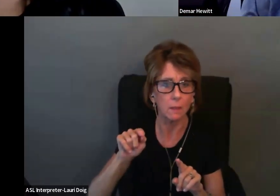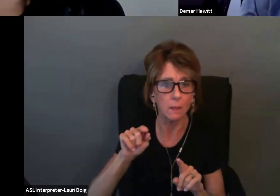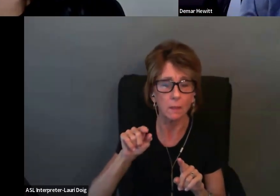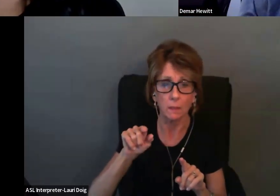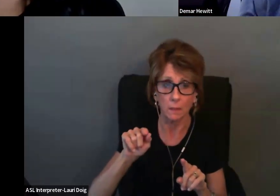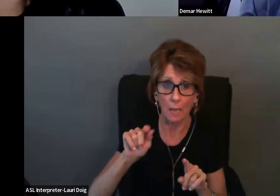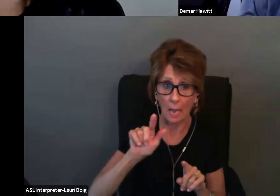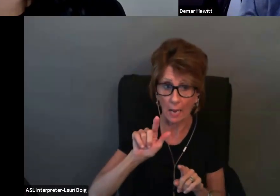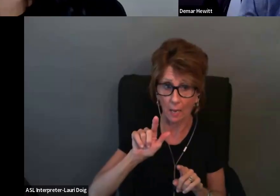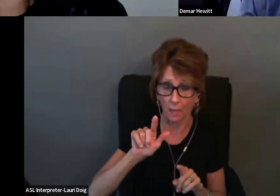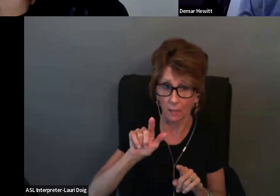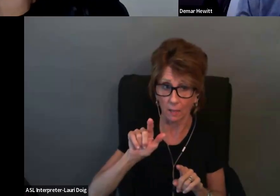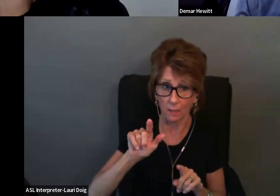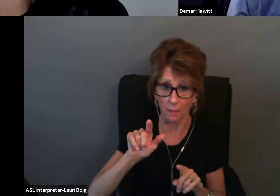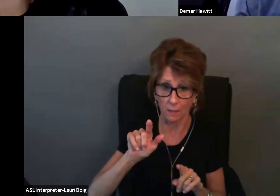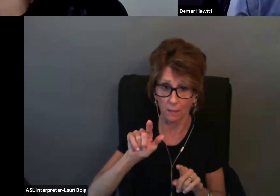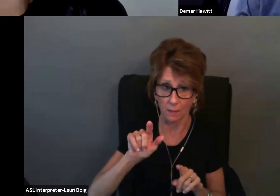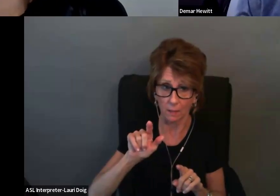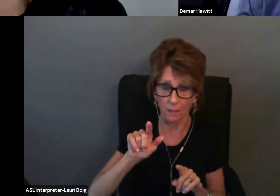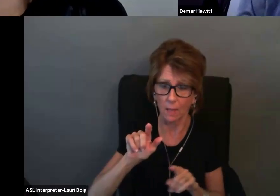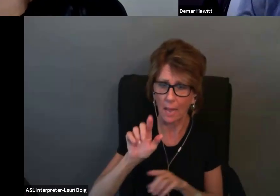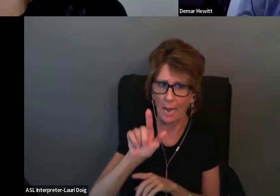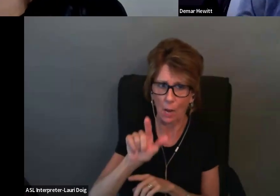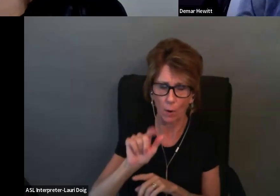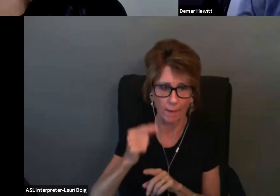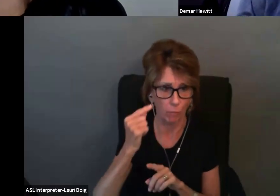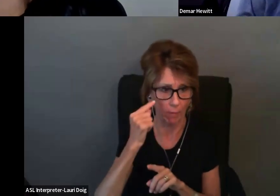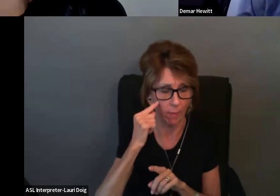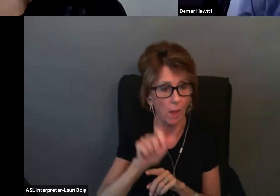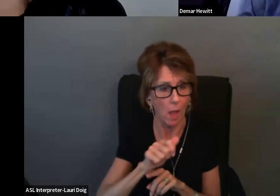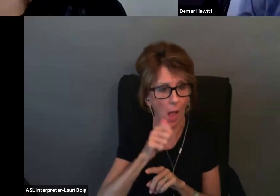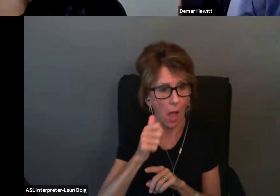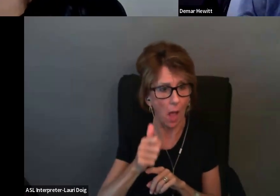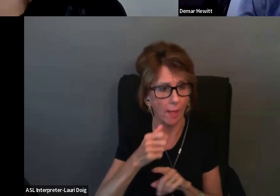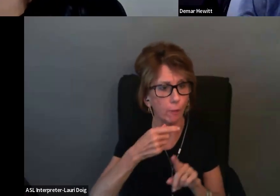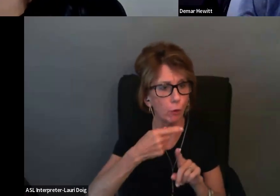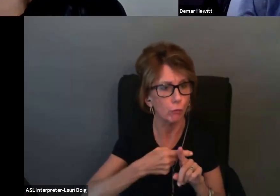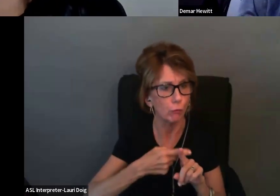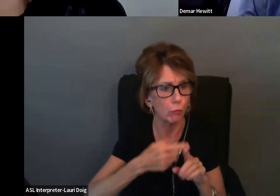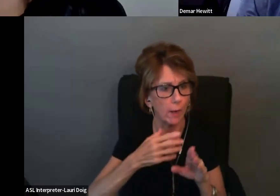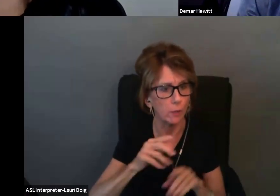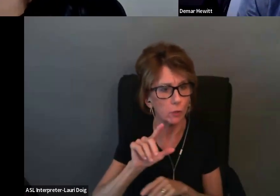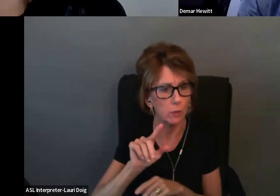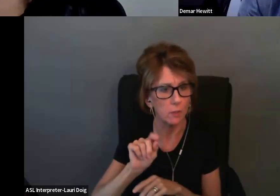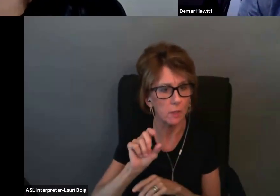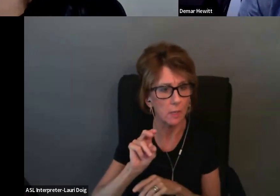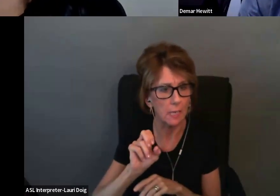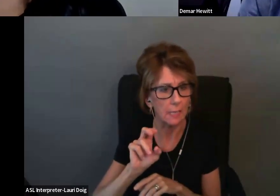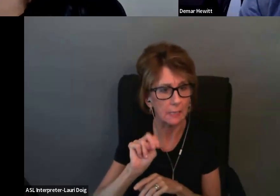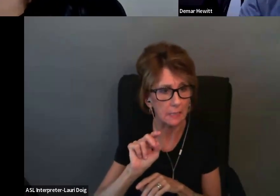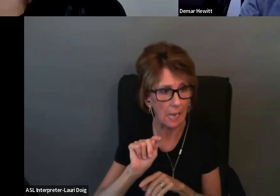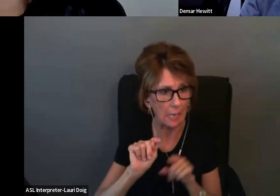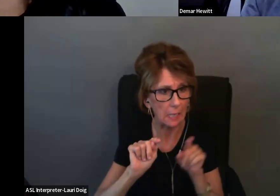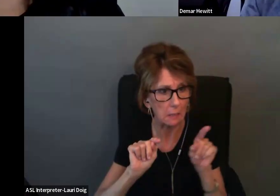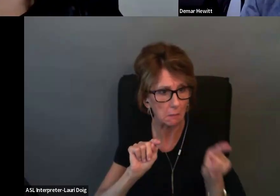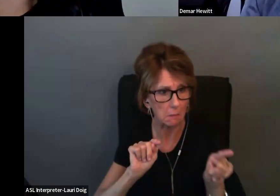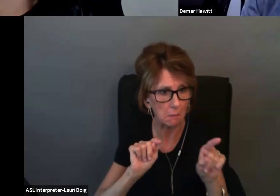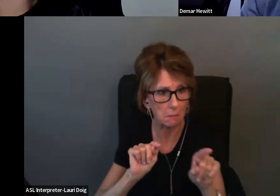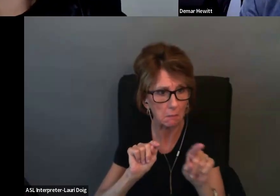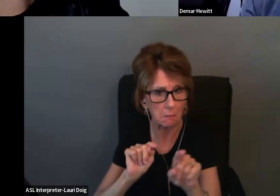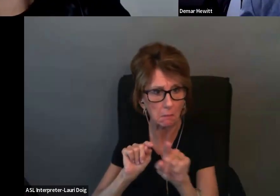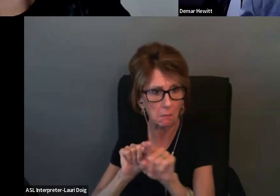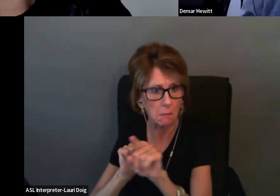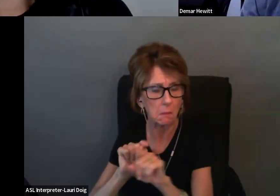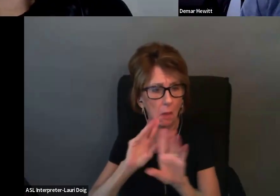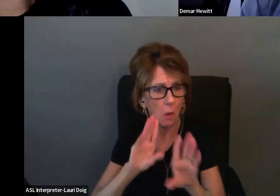requests or the accommodation they are giving to other tenants. And so they can't take accommodation from one tenant to give to the next